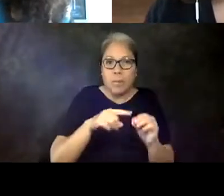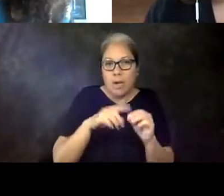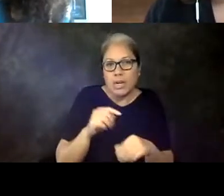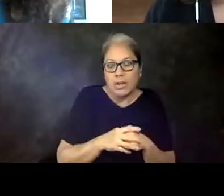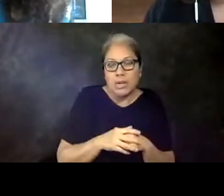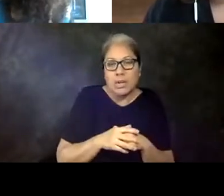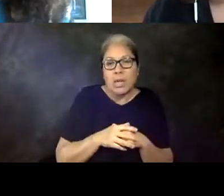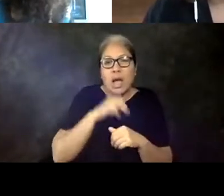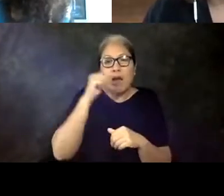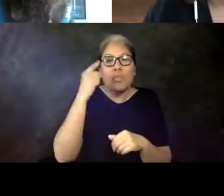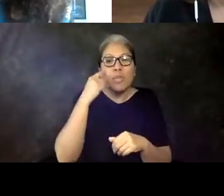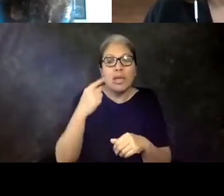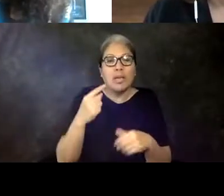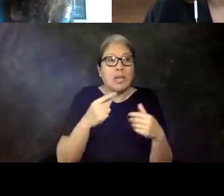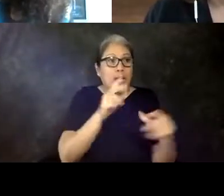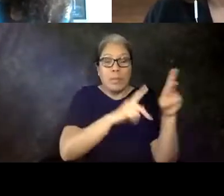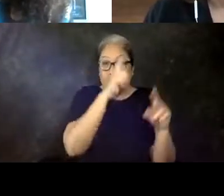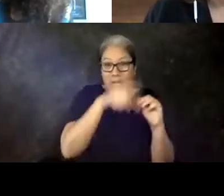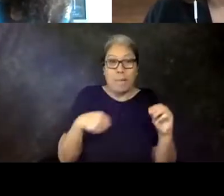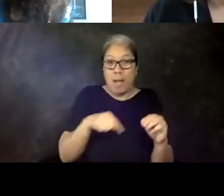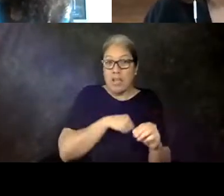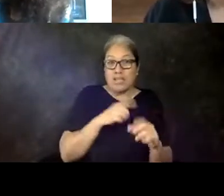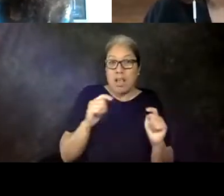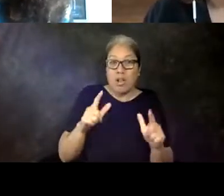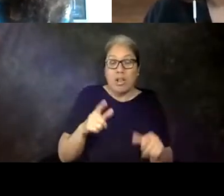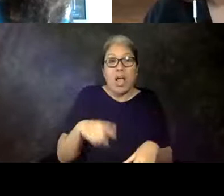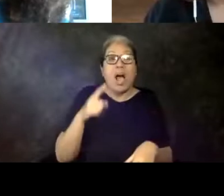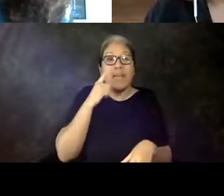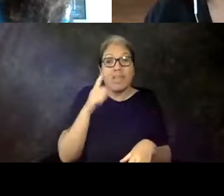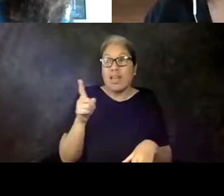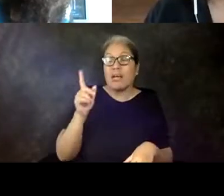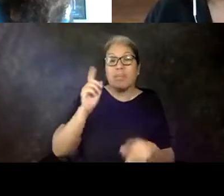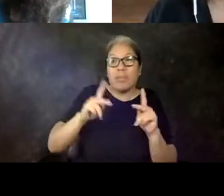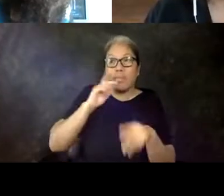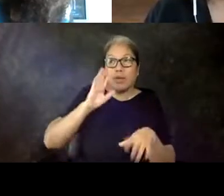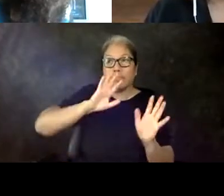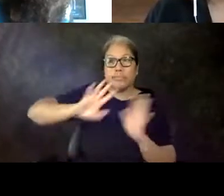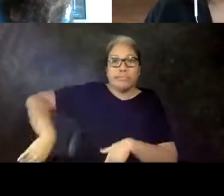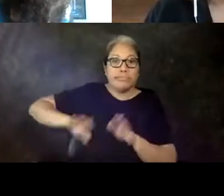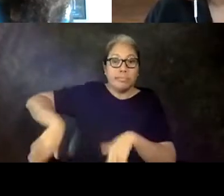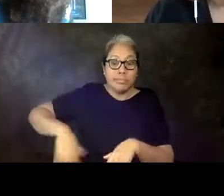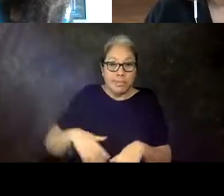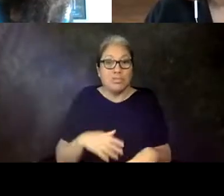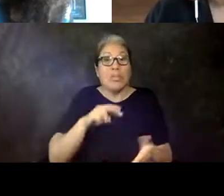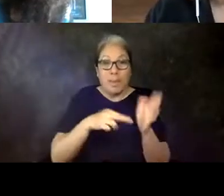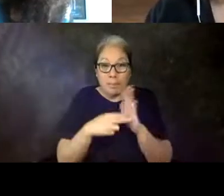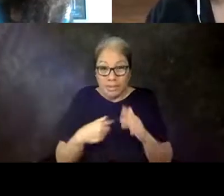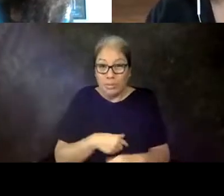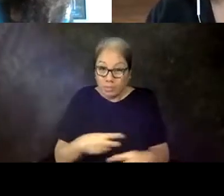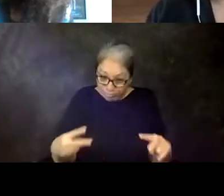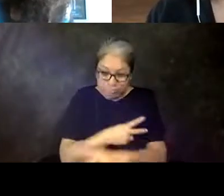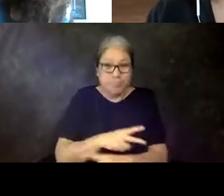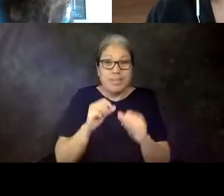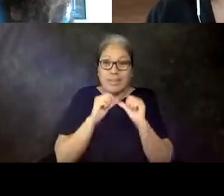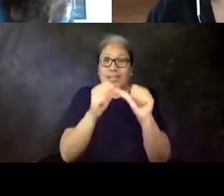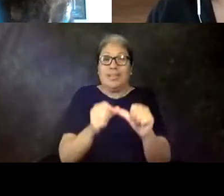adequately considered at all. I think we're anything but adequately considered, which is all the more reason to continue building power. And then the